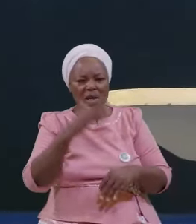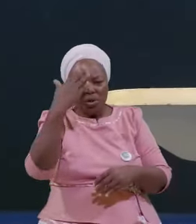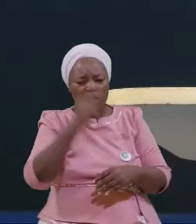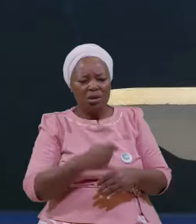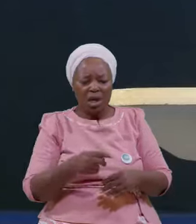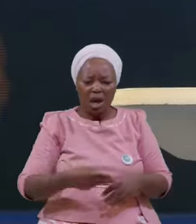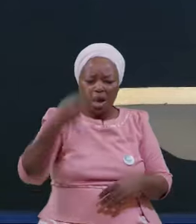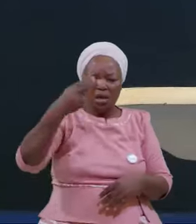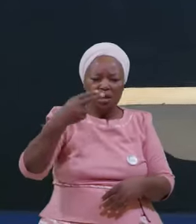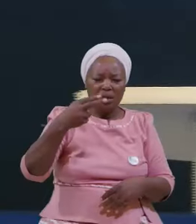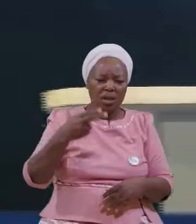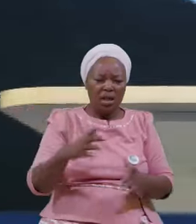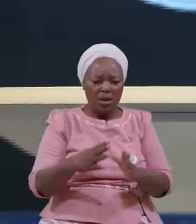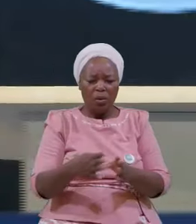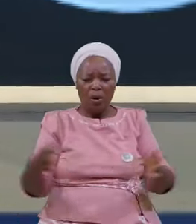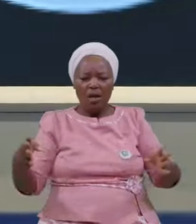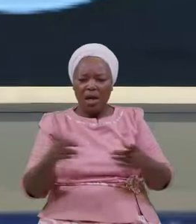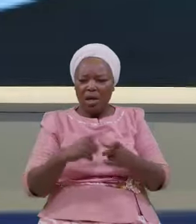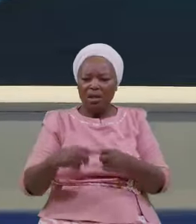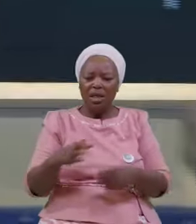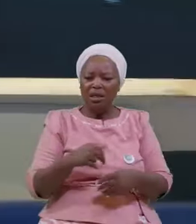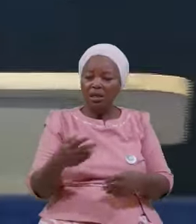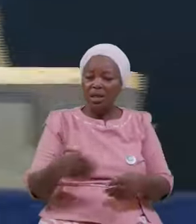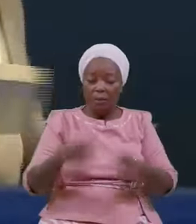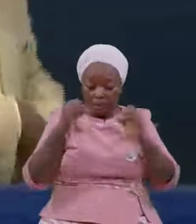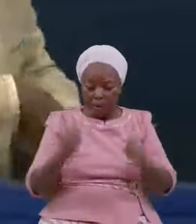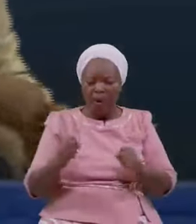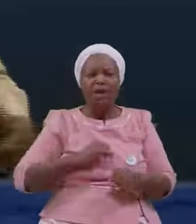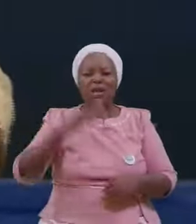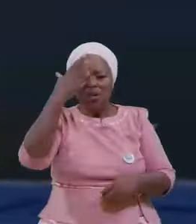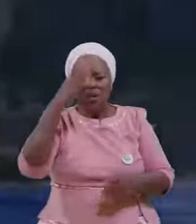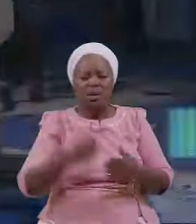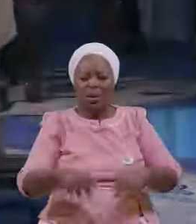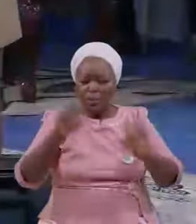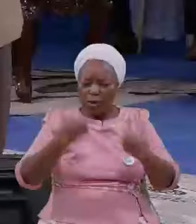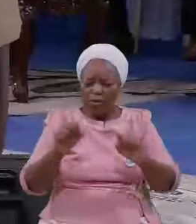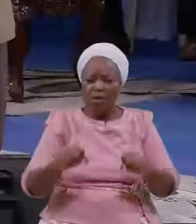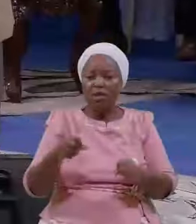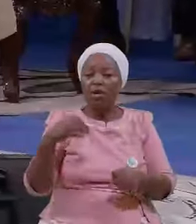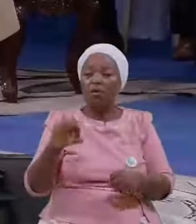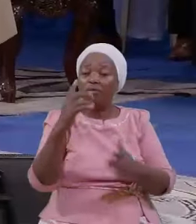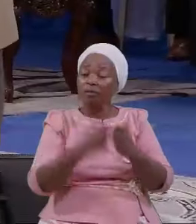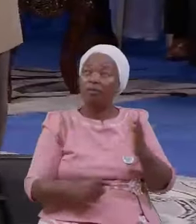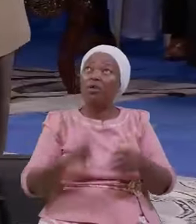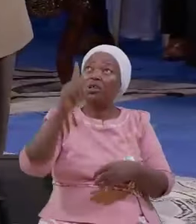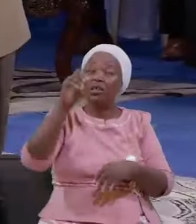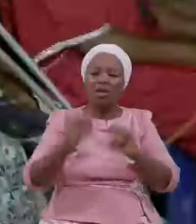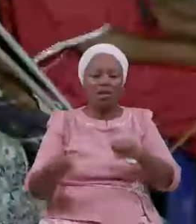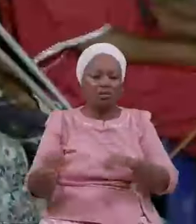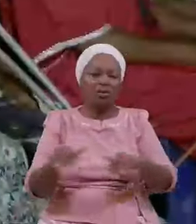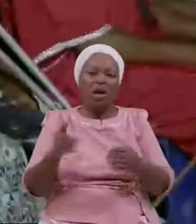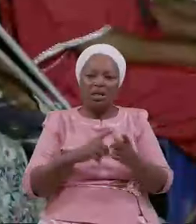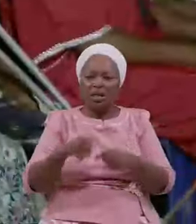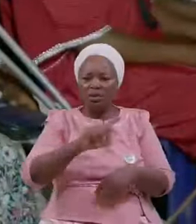his power. He knew the possibilities of what he could do. And the question is